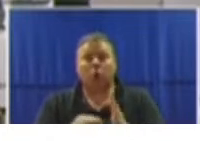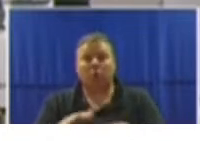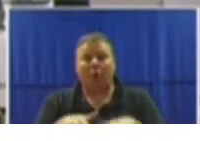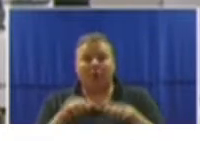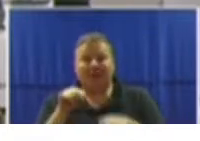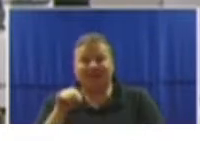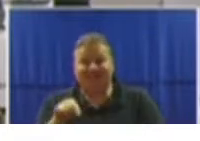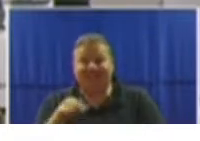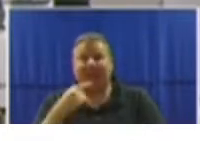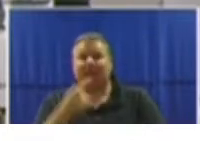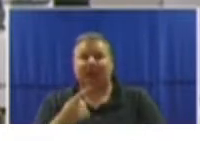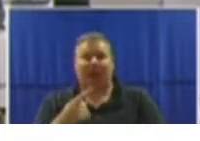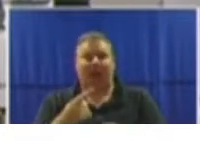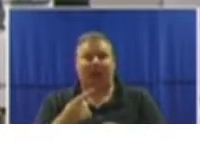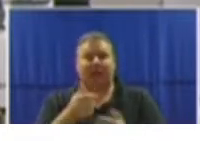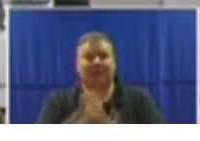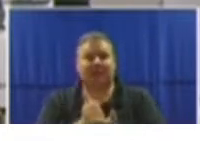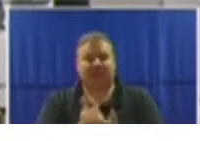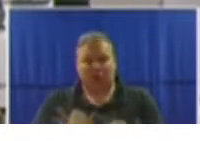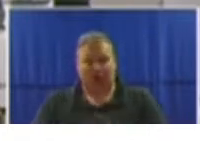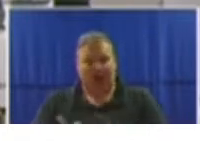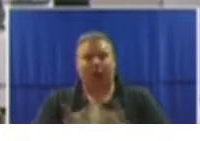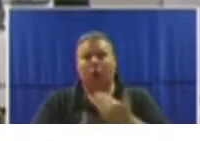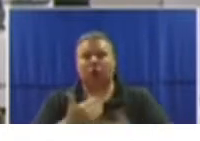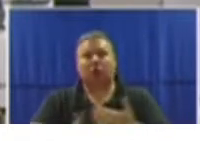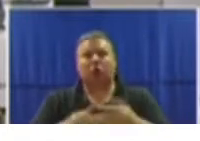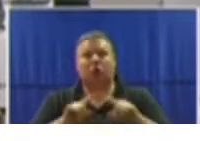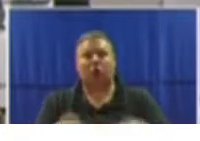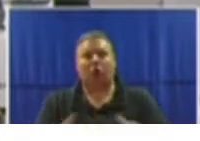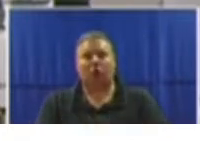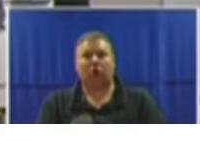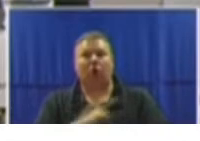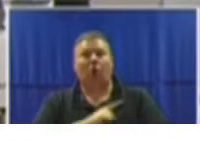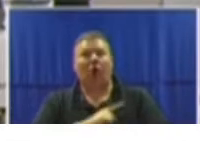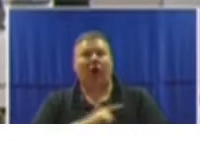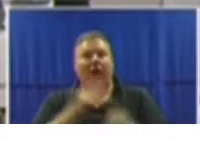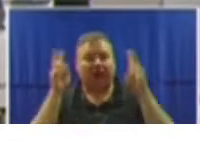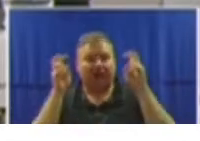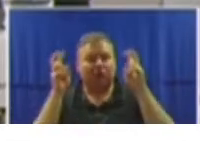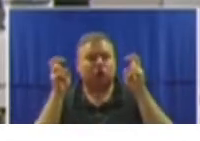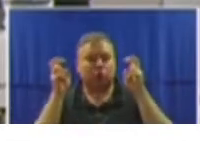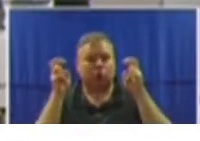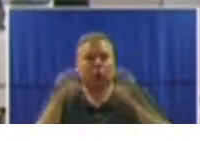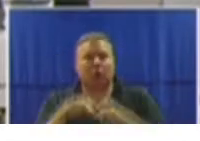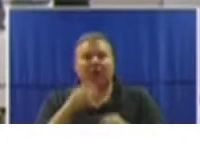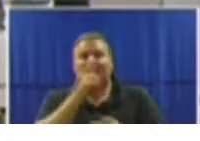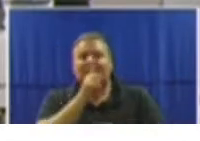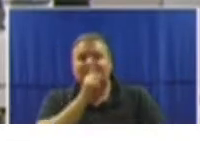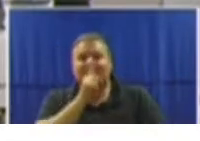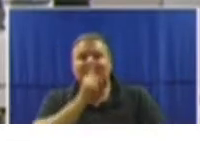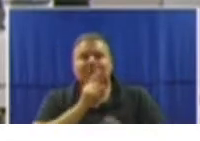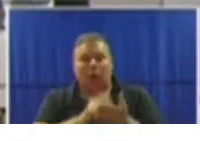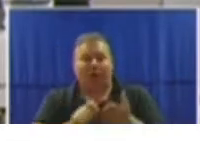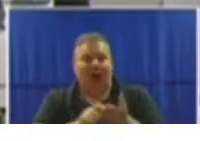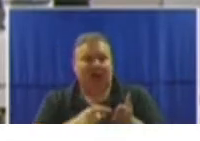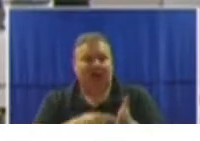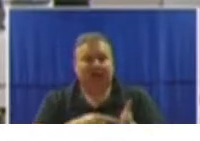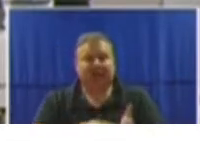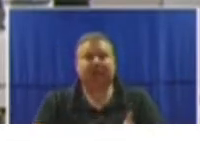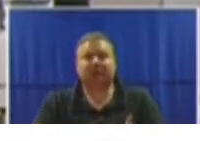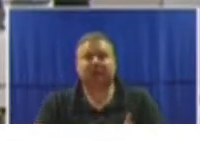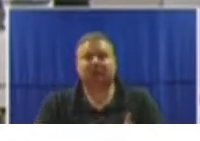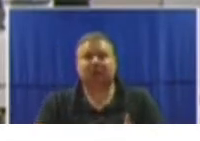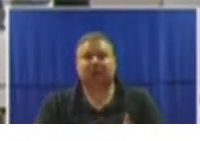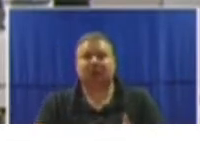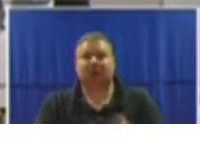sitting continue, because the matter of a secret ballot, it is still before the courts. The court on Monday ruled that it